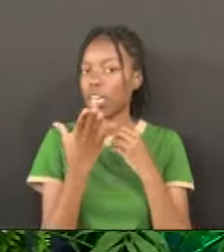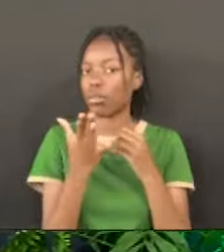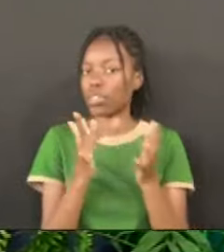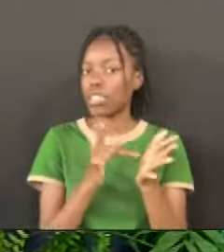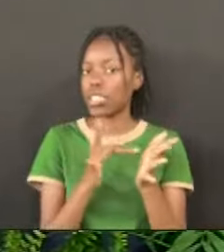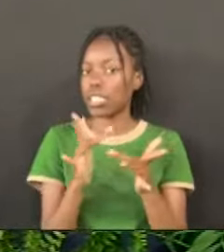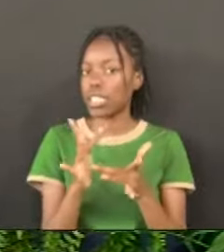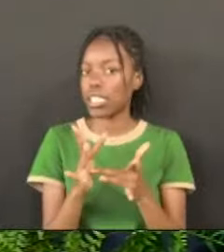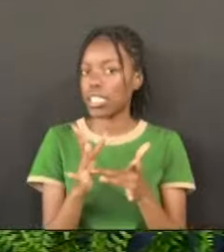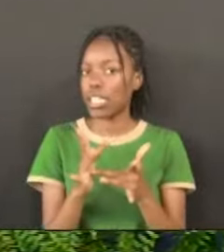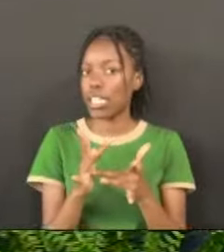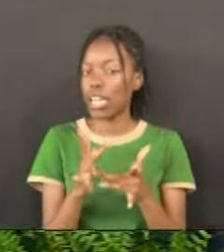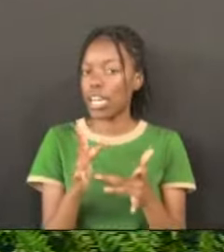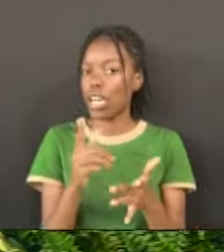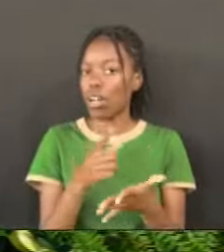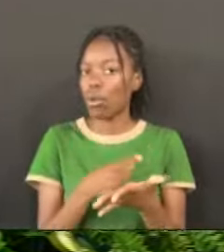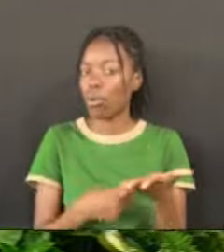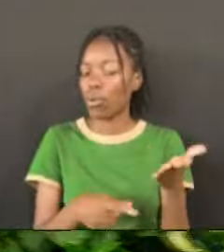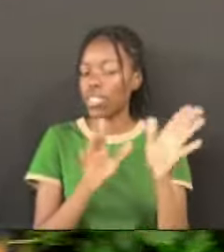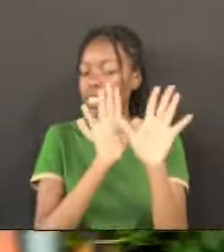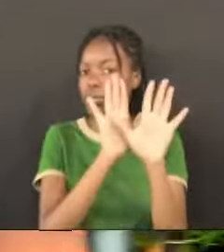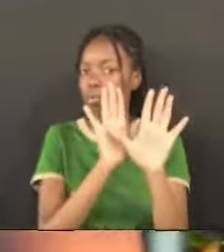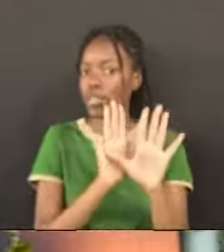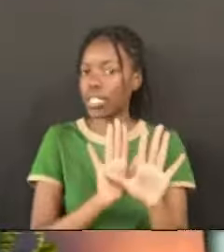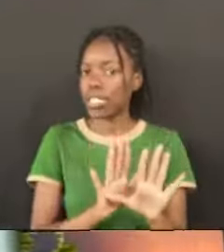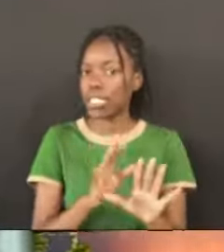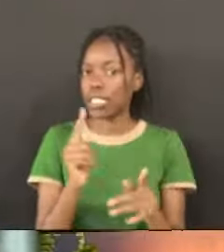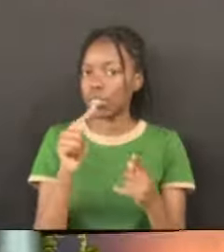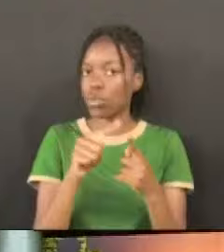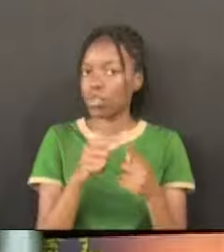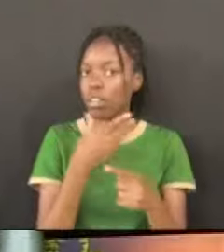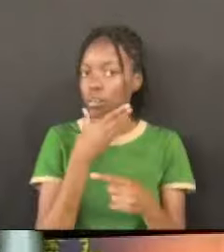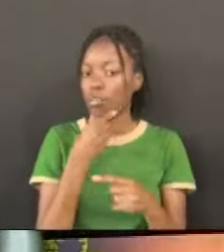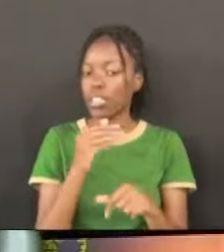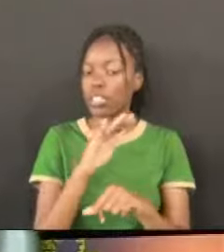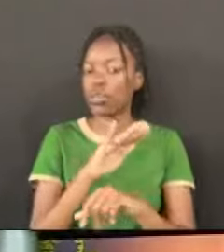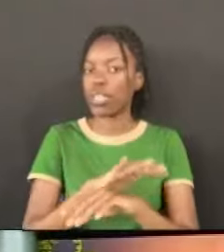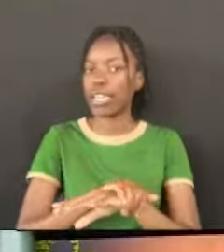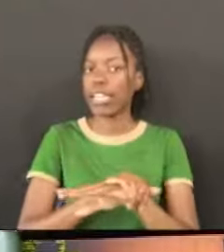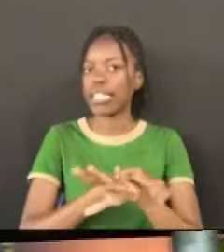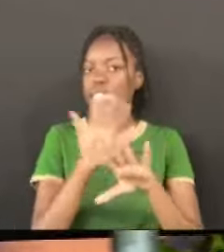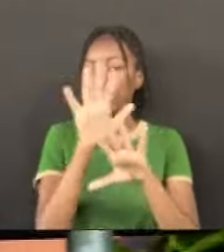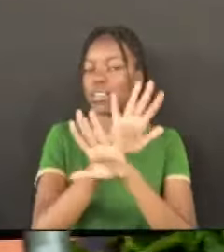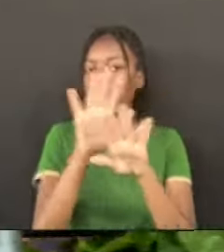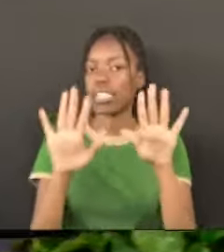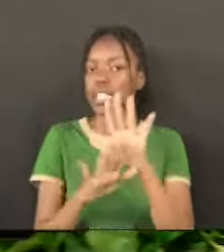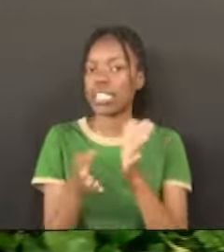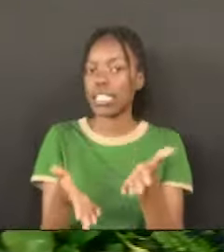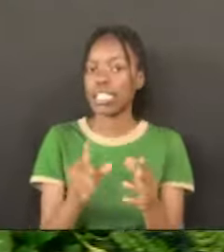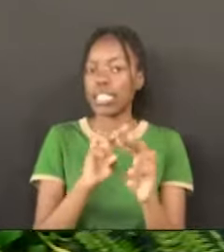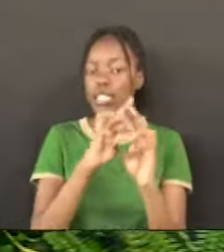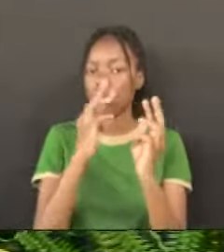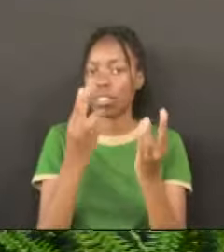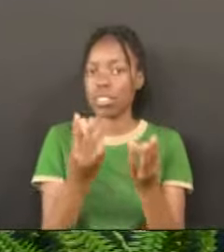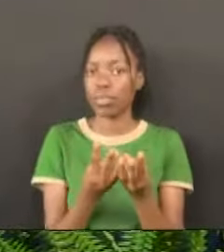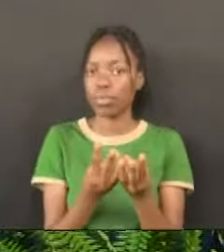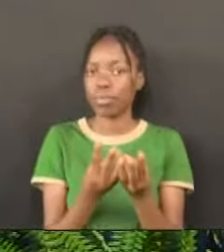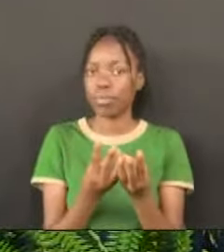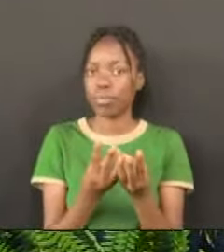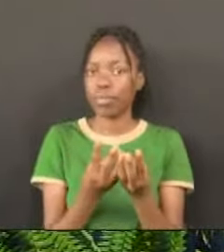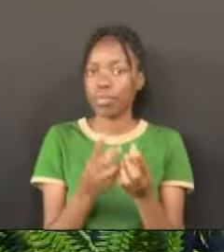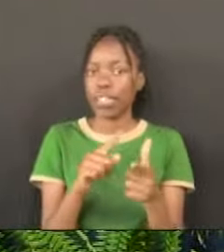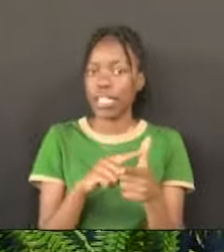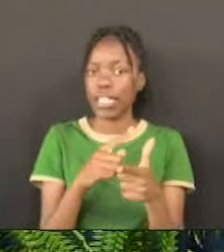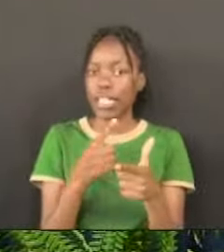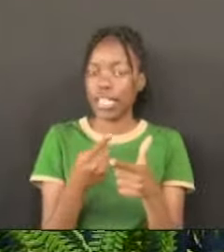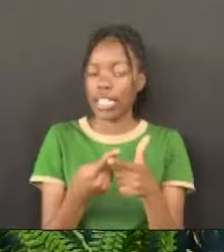it benefit a man to get everything in this world and then at the end